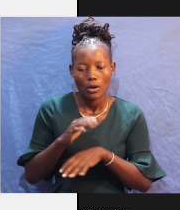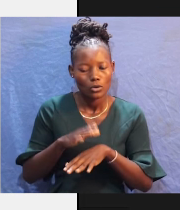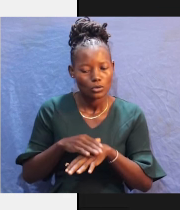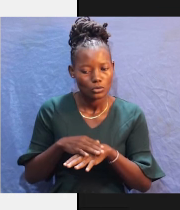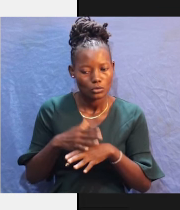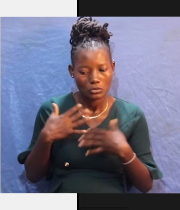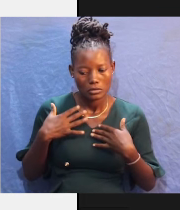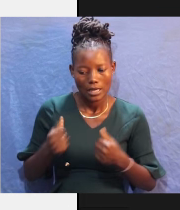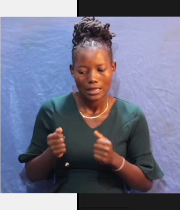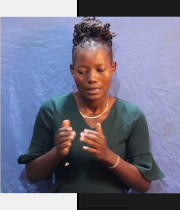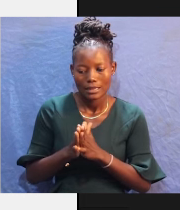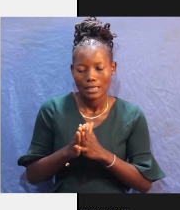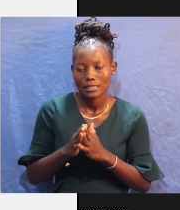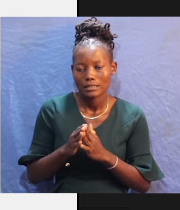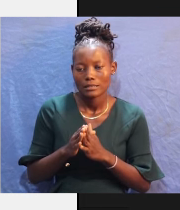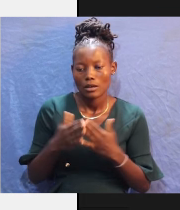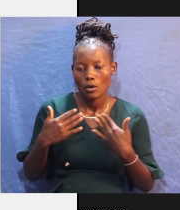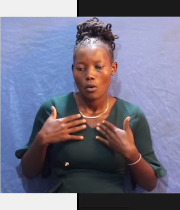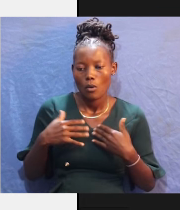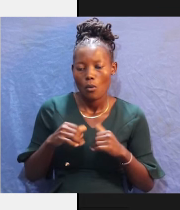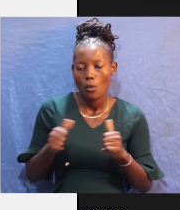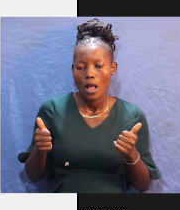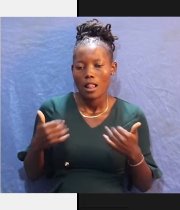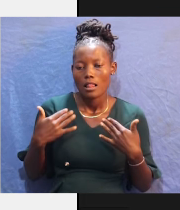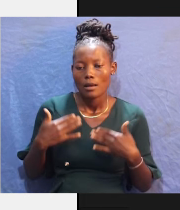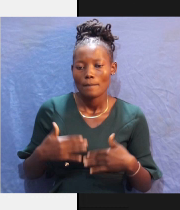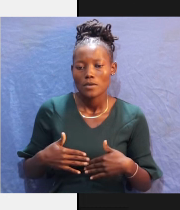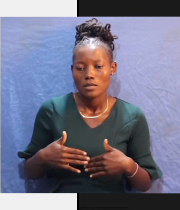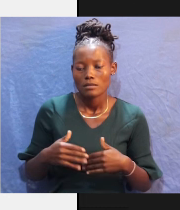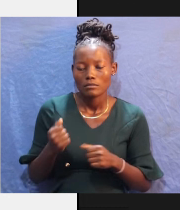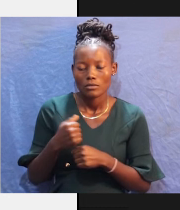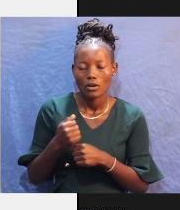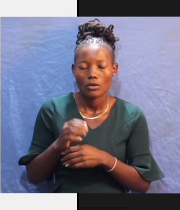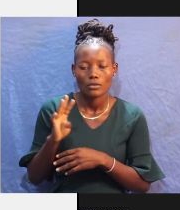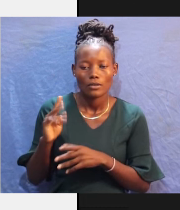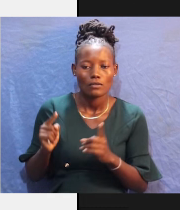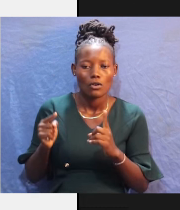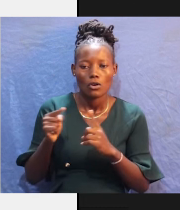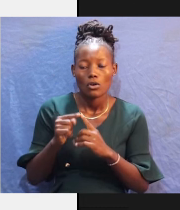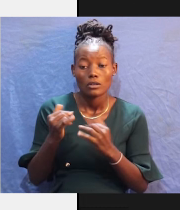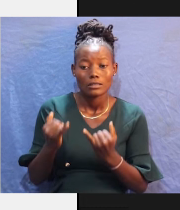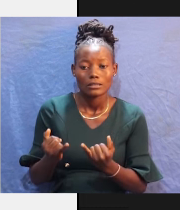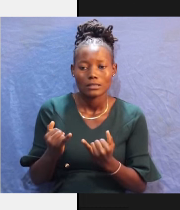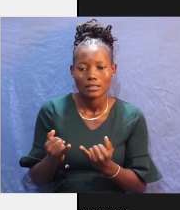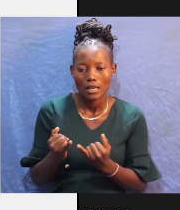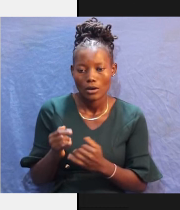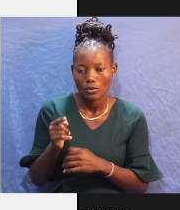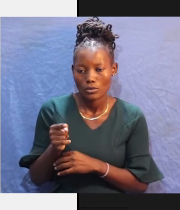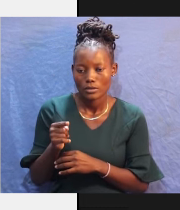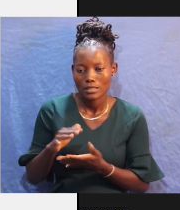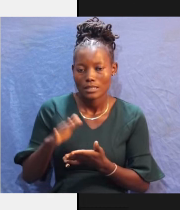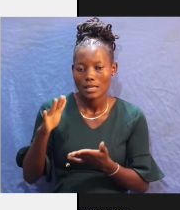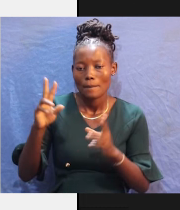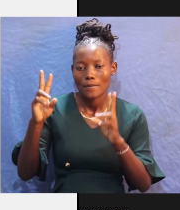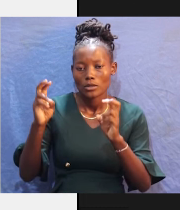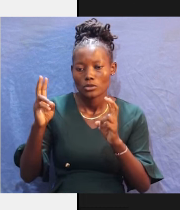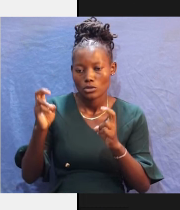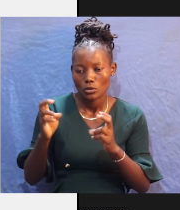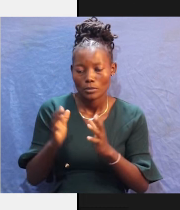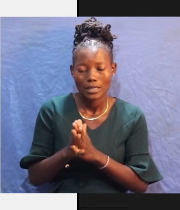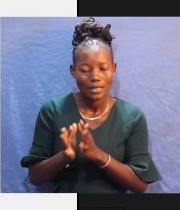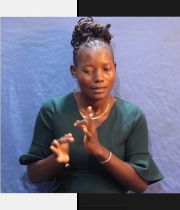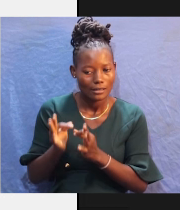well-being, which is the number 3. It works on number 4, quality education. It works on gender equality, number 5, on decent work